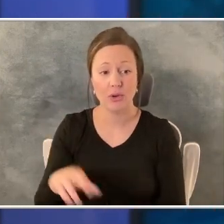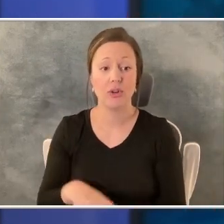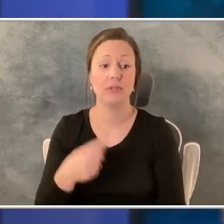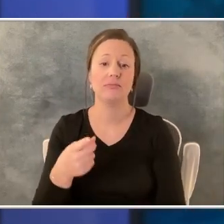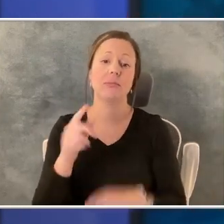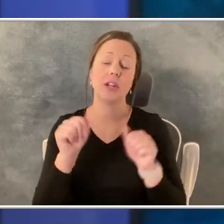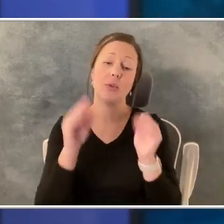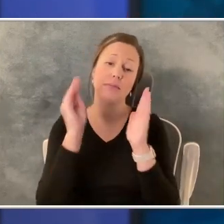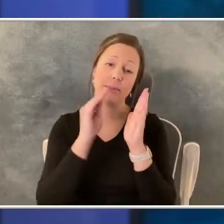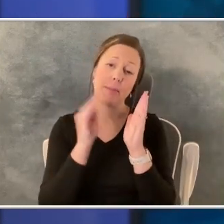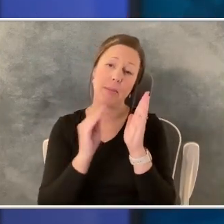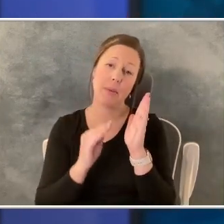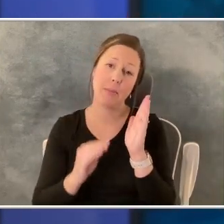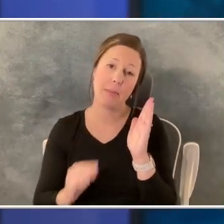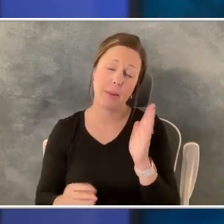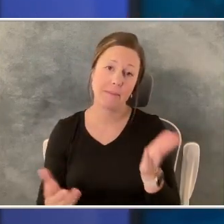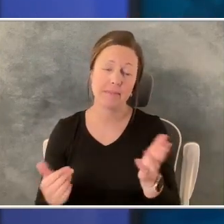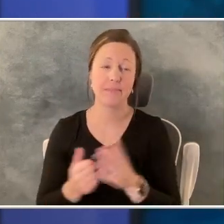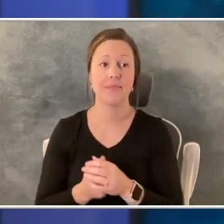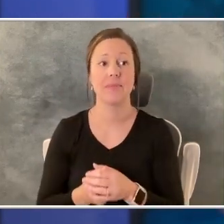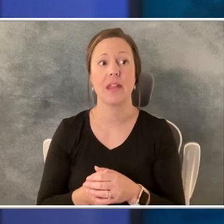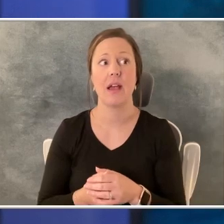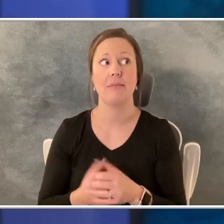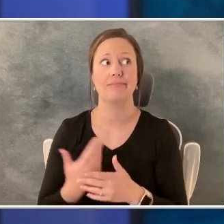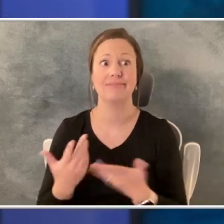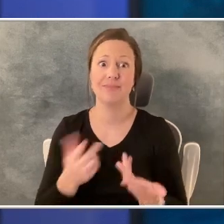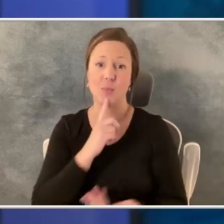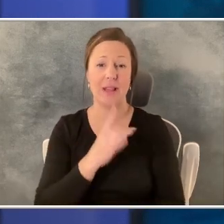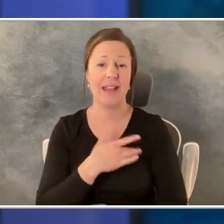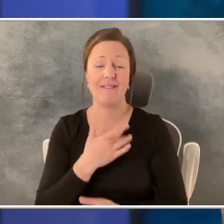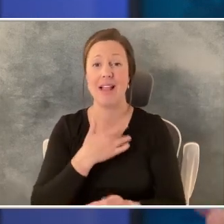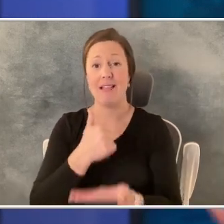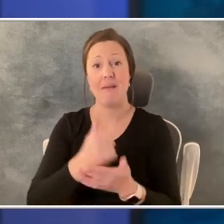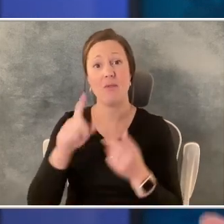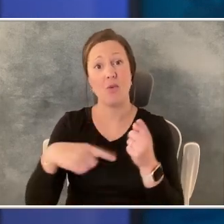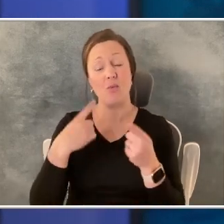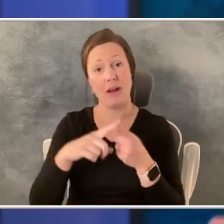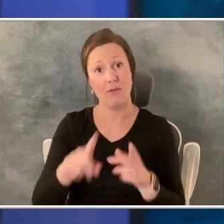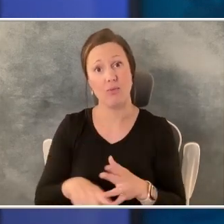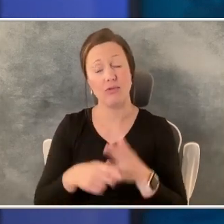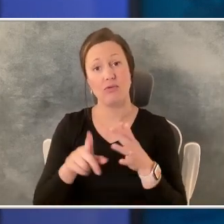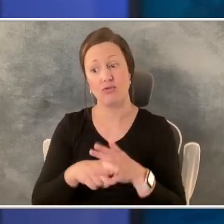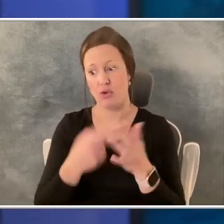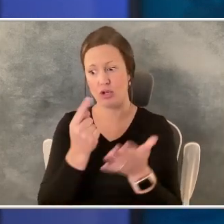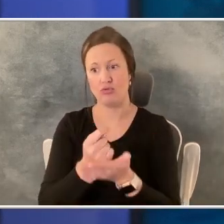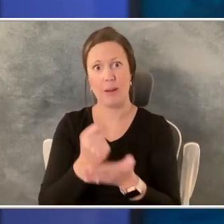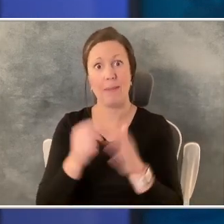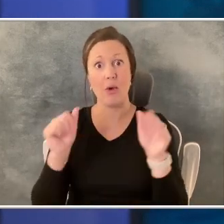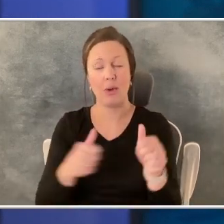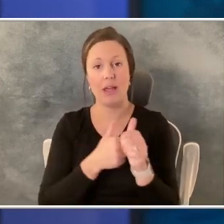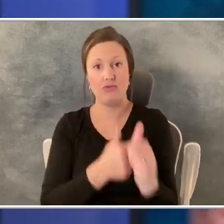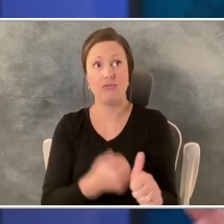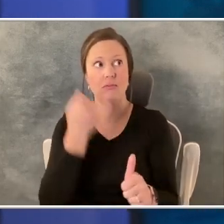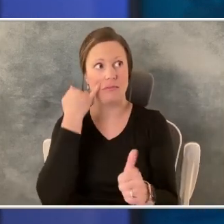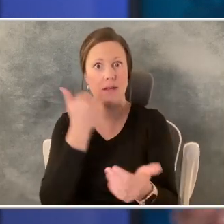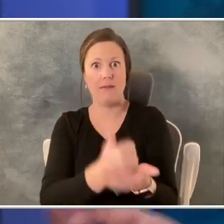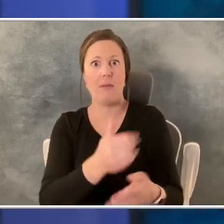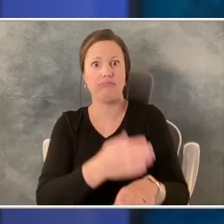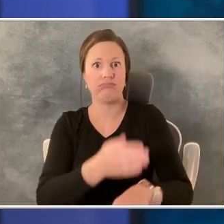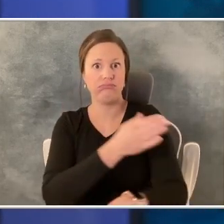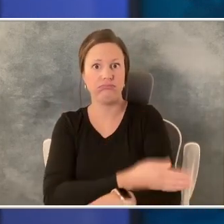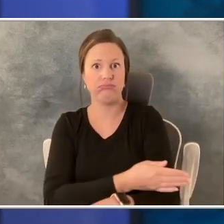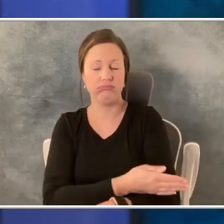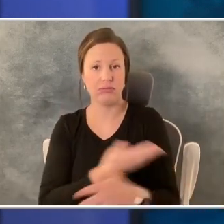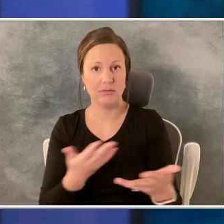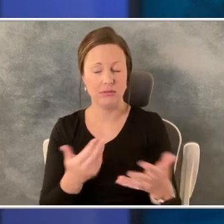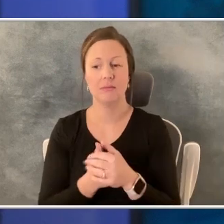they are. And I also find that really helpful because once we start treatment, then we can really track if we're helping certain things. Sometimes when we start